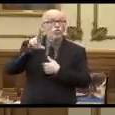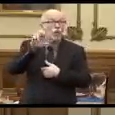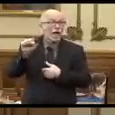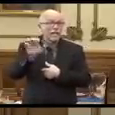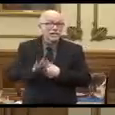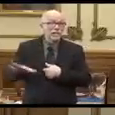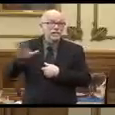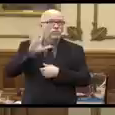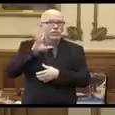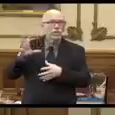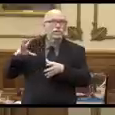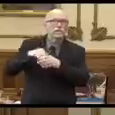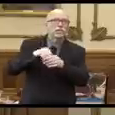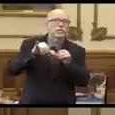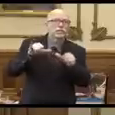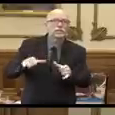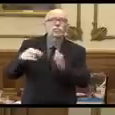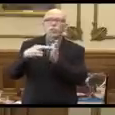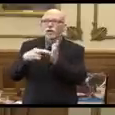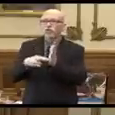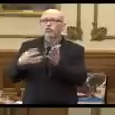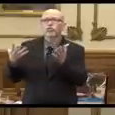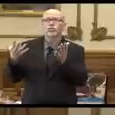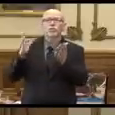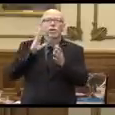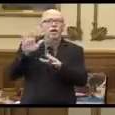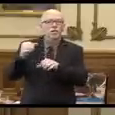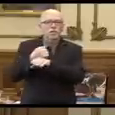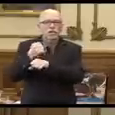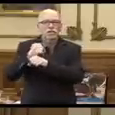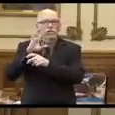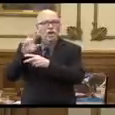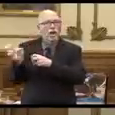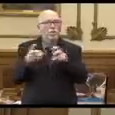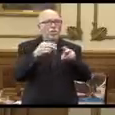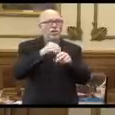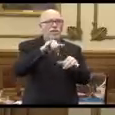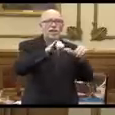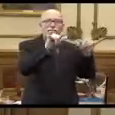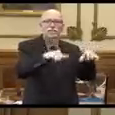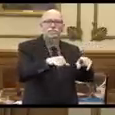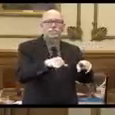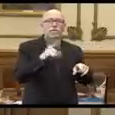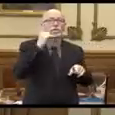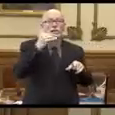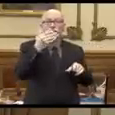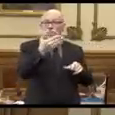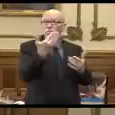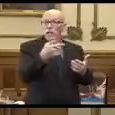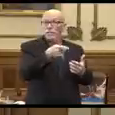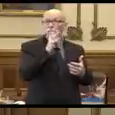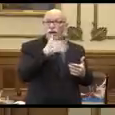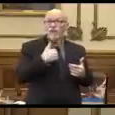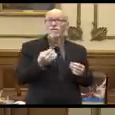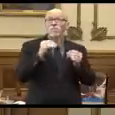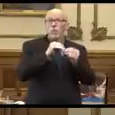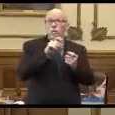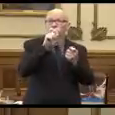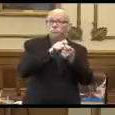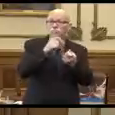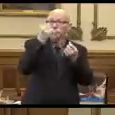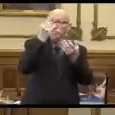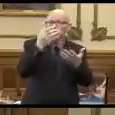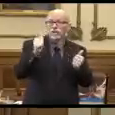get into that system, to get registered, and to get their data uploaded in there. I think at that point, there may be more data that's easy